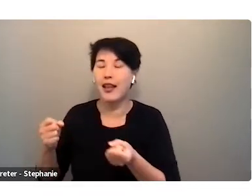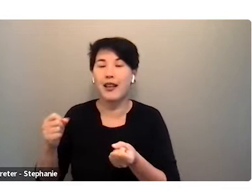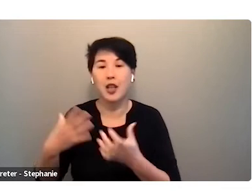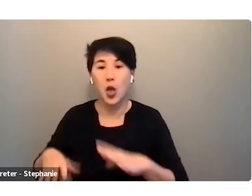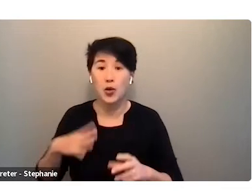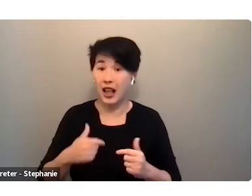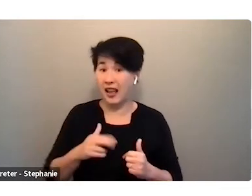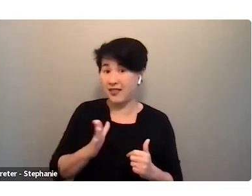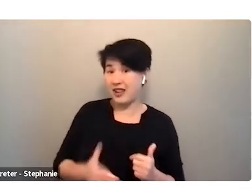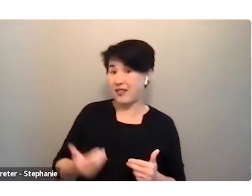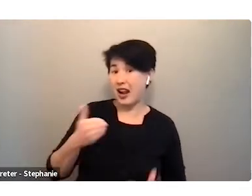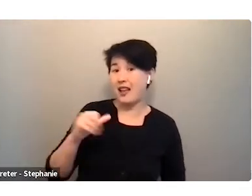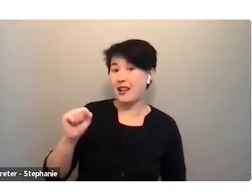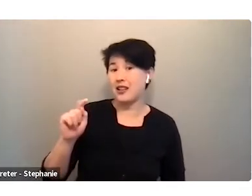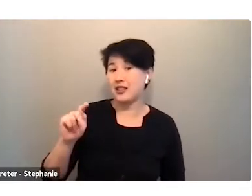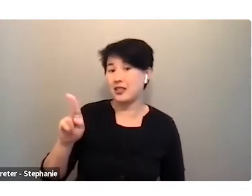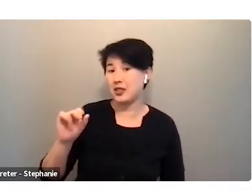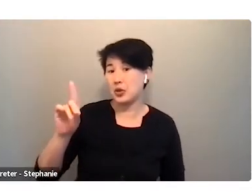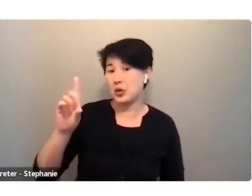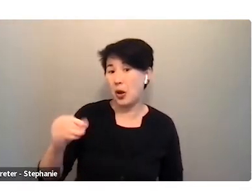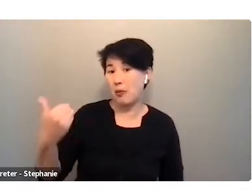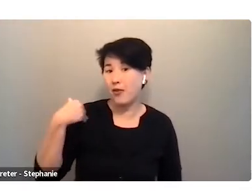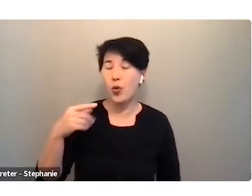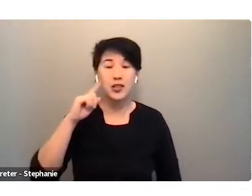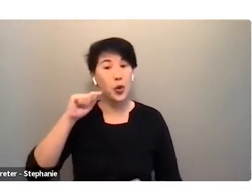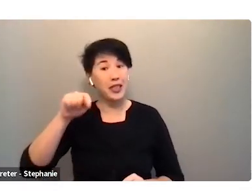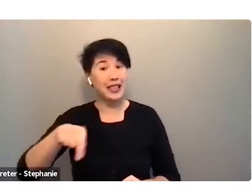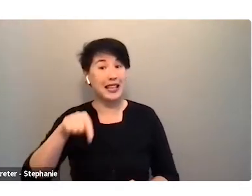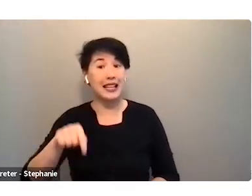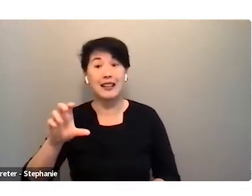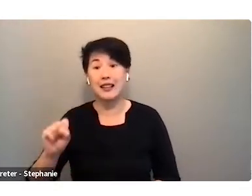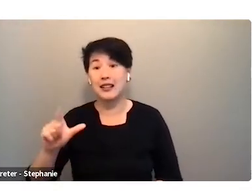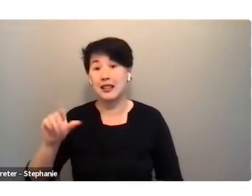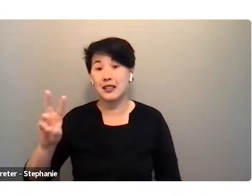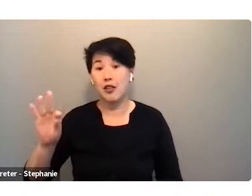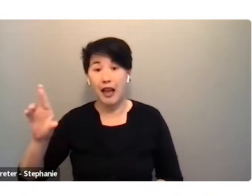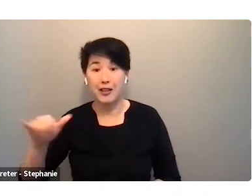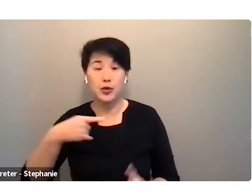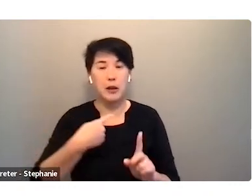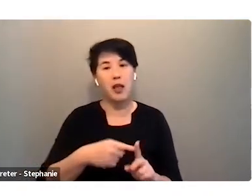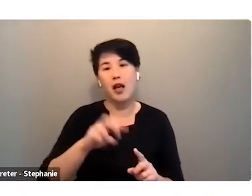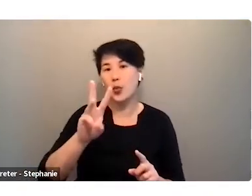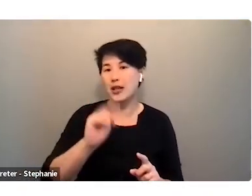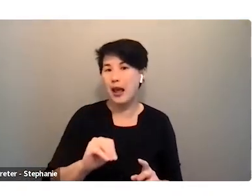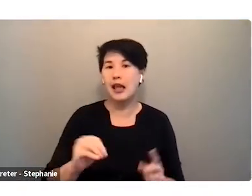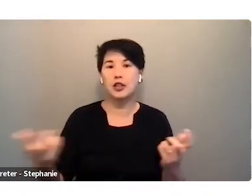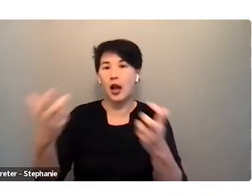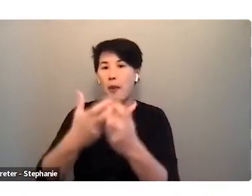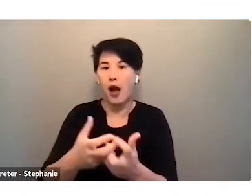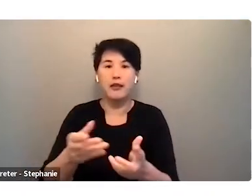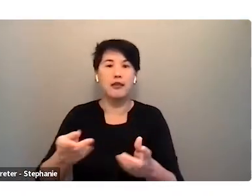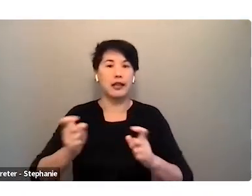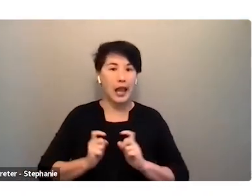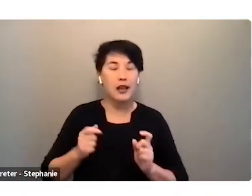So, you know, this project with Slow Factory and waste management, as I say, it's given me the opportunity to set up a studio, and now, like, I'm